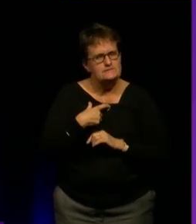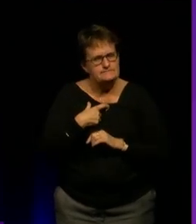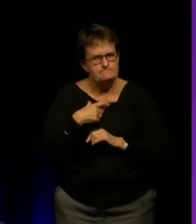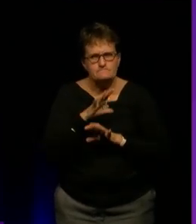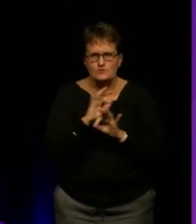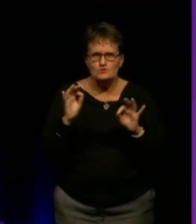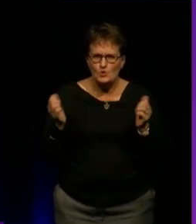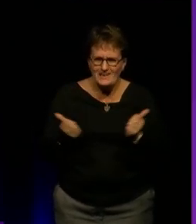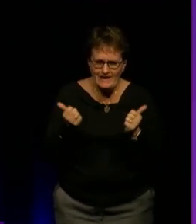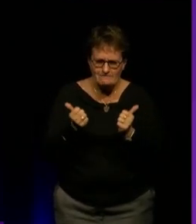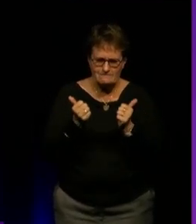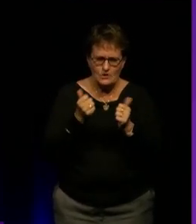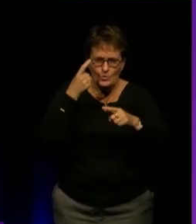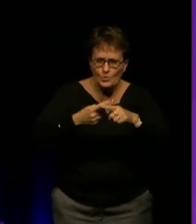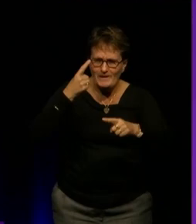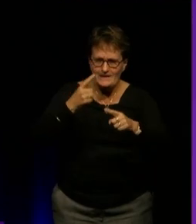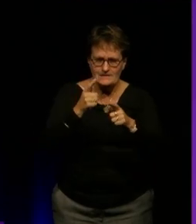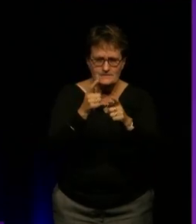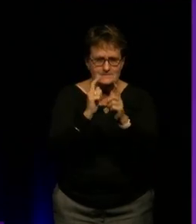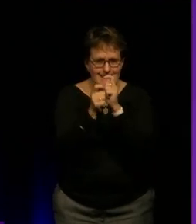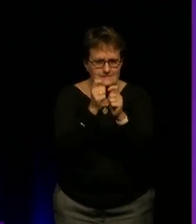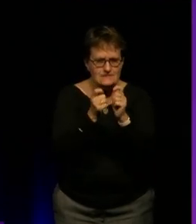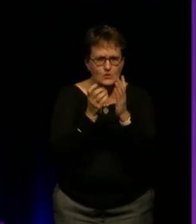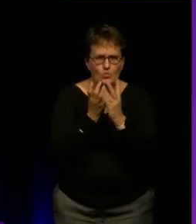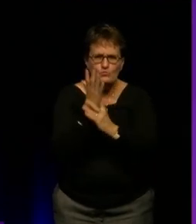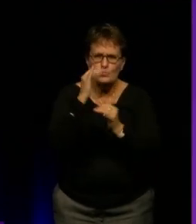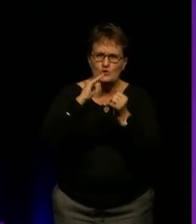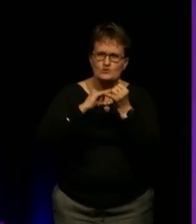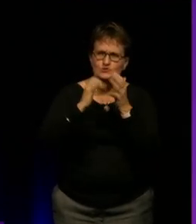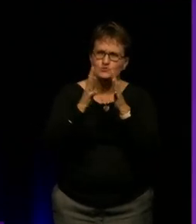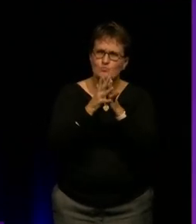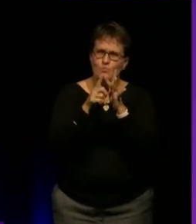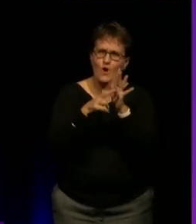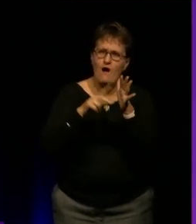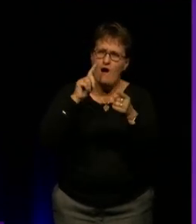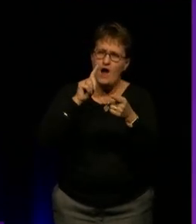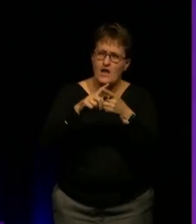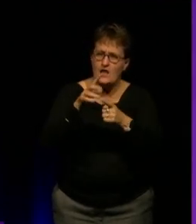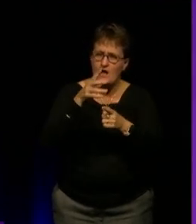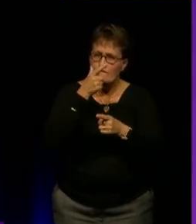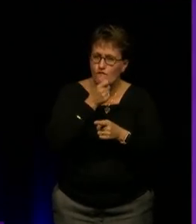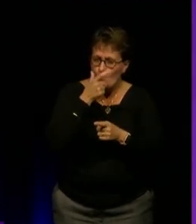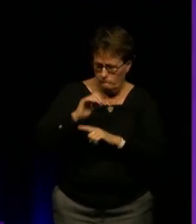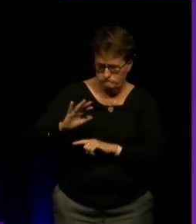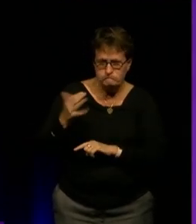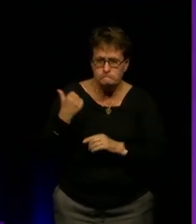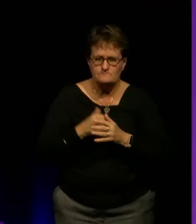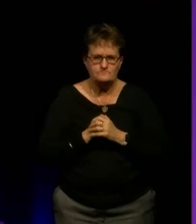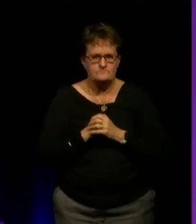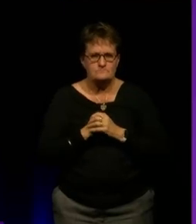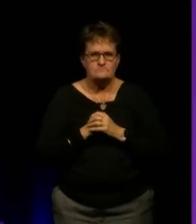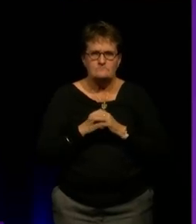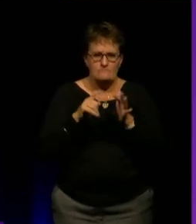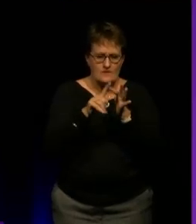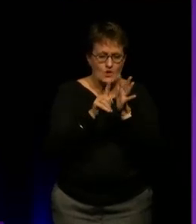effective diagnostic tests during the swine flu epidemic. Sean and Alloon, a digital diagnostics